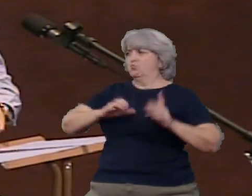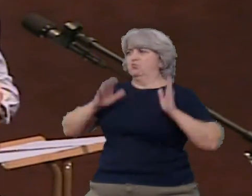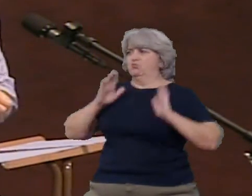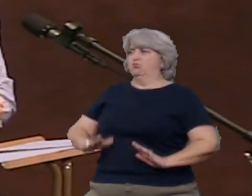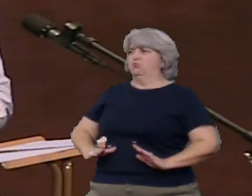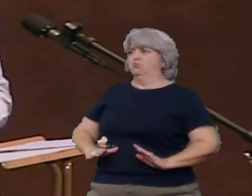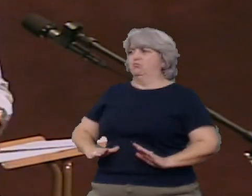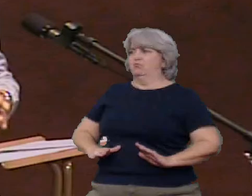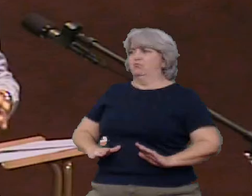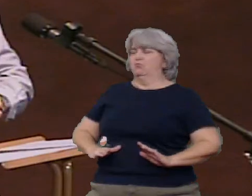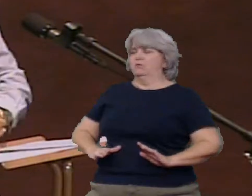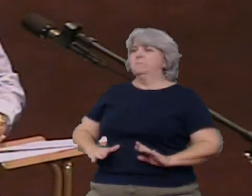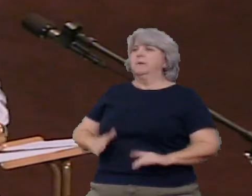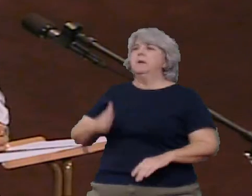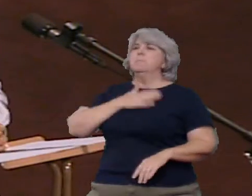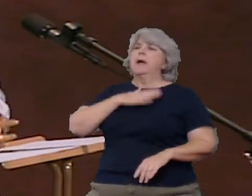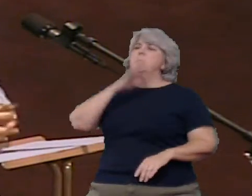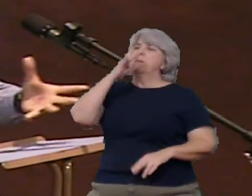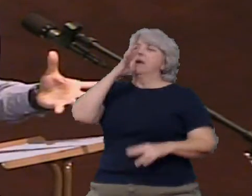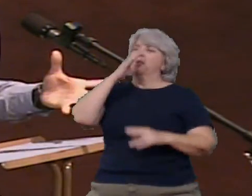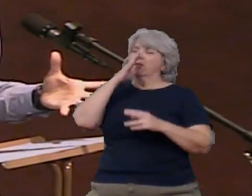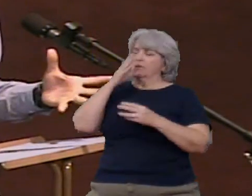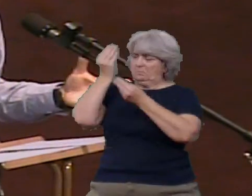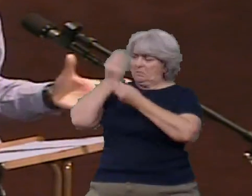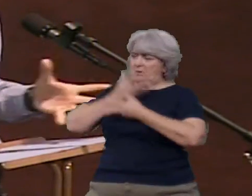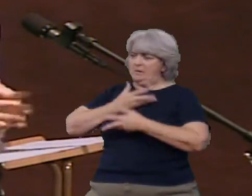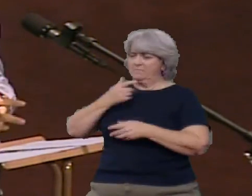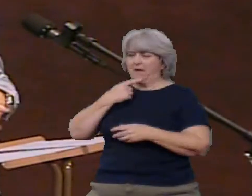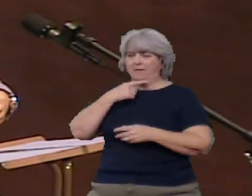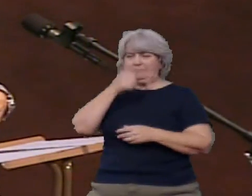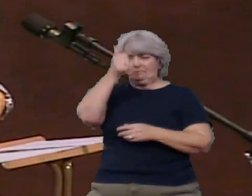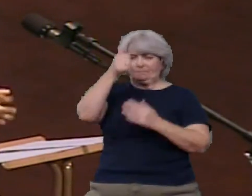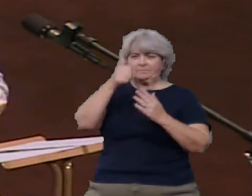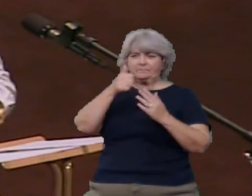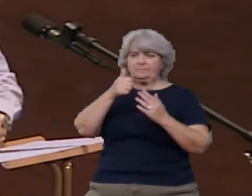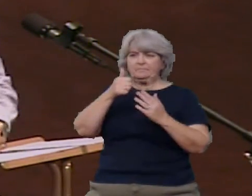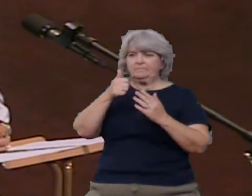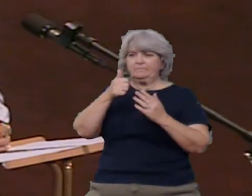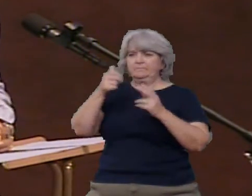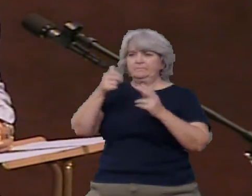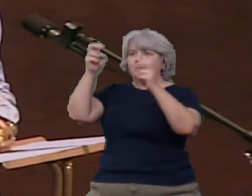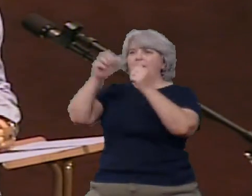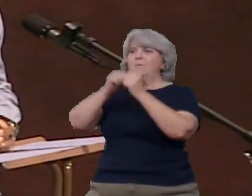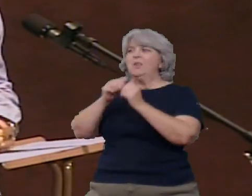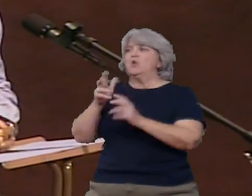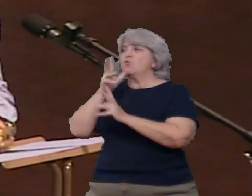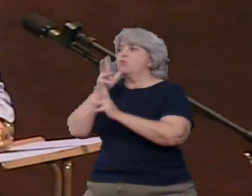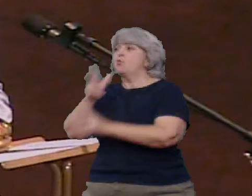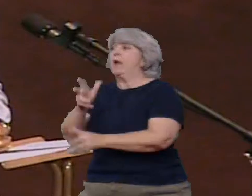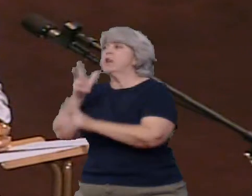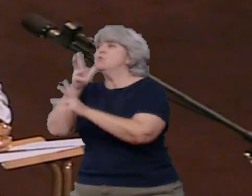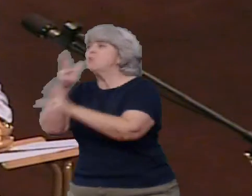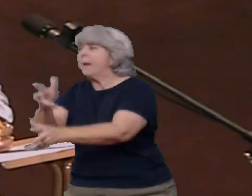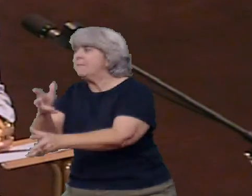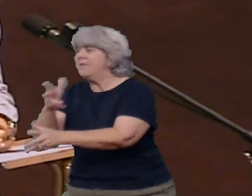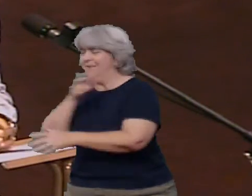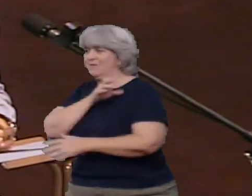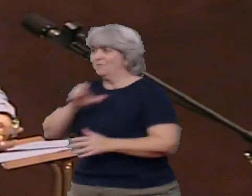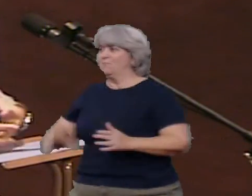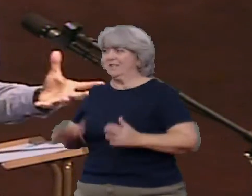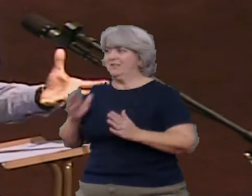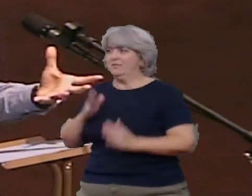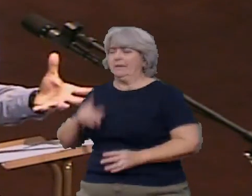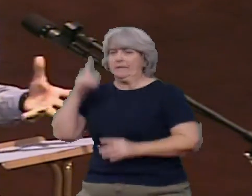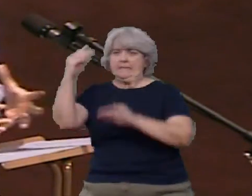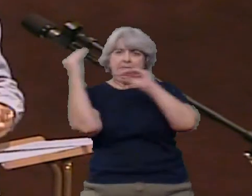mother shared a story with me. And she said, you know, as he read and studied with my great-grandmother, who was a Christian, he came to the conclusion that said, you